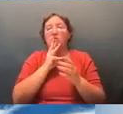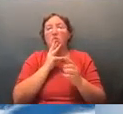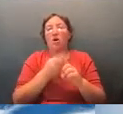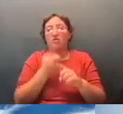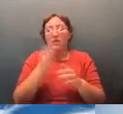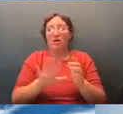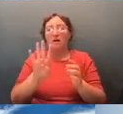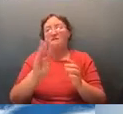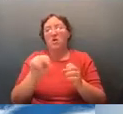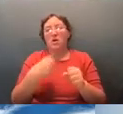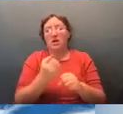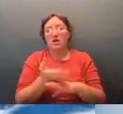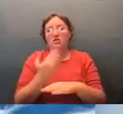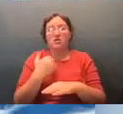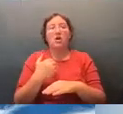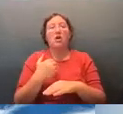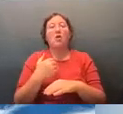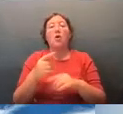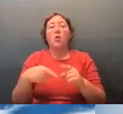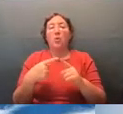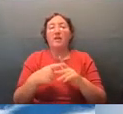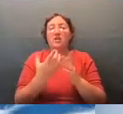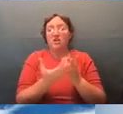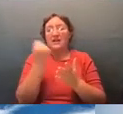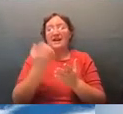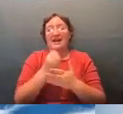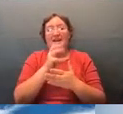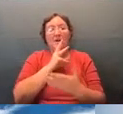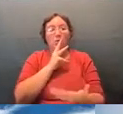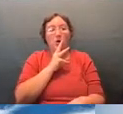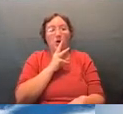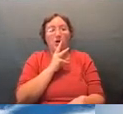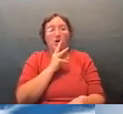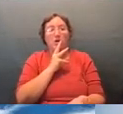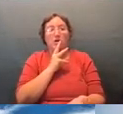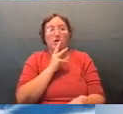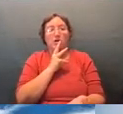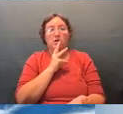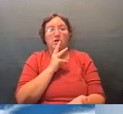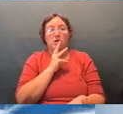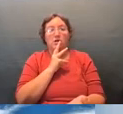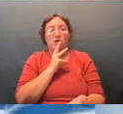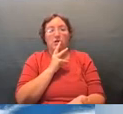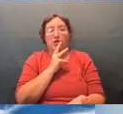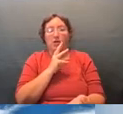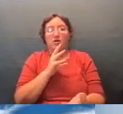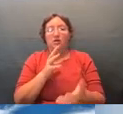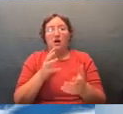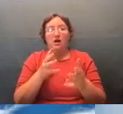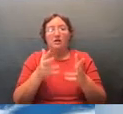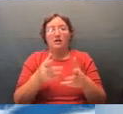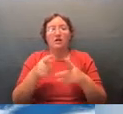years ago. And as they started diverting these, the water from the lake, they started